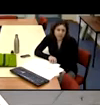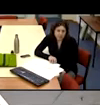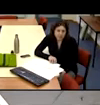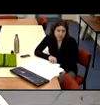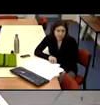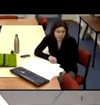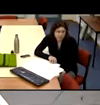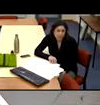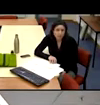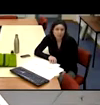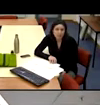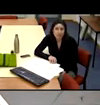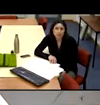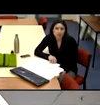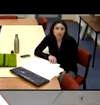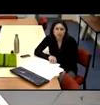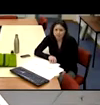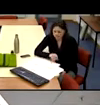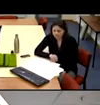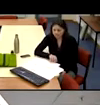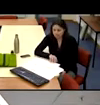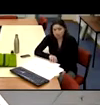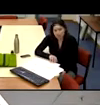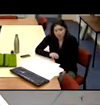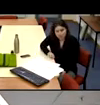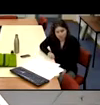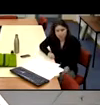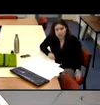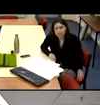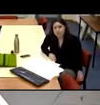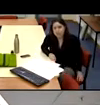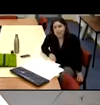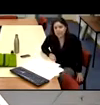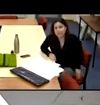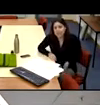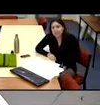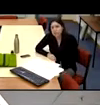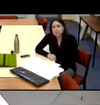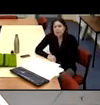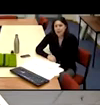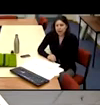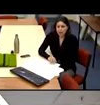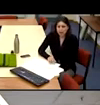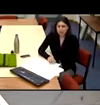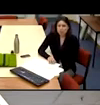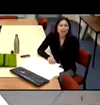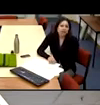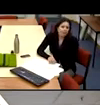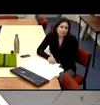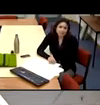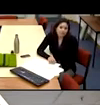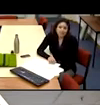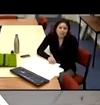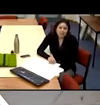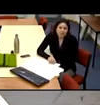persecuted. He was put in prison for his political beliefs. He was a human rights activist in this country of origin. And